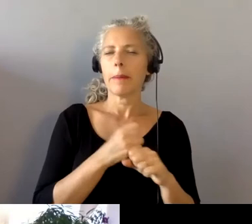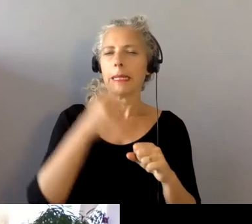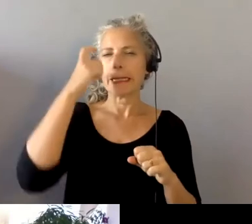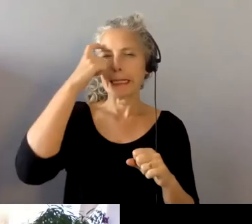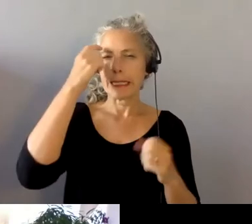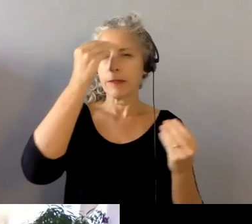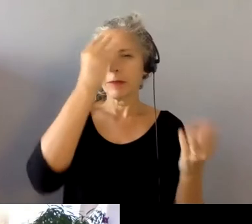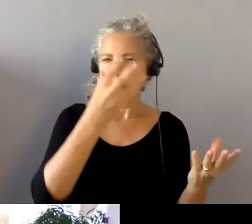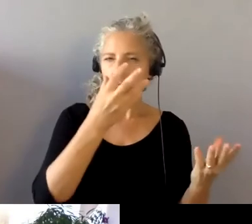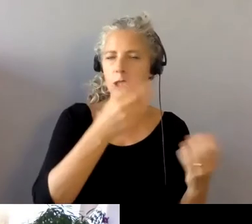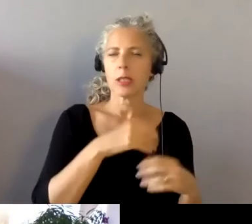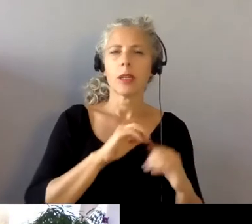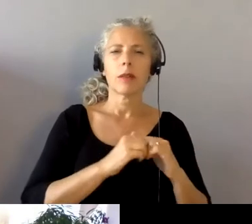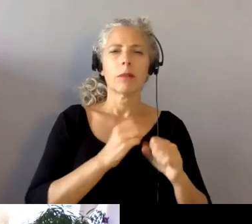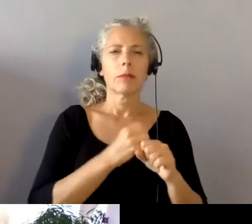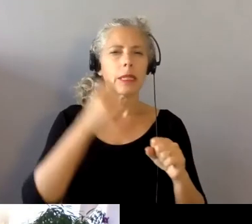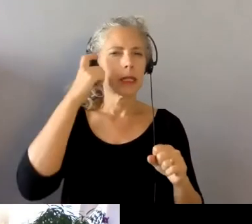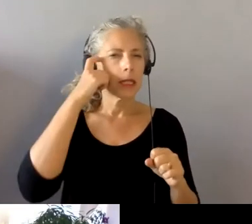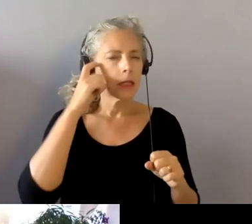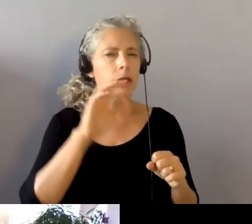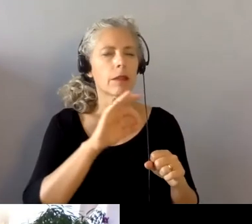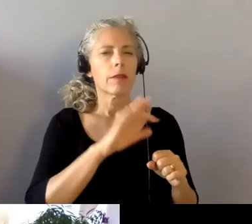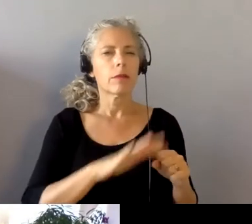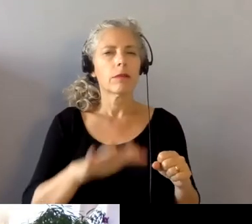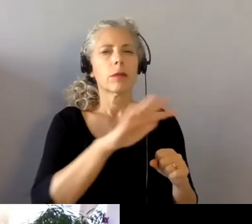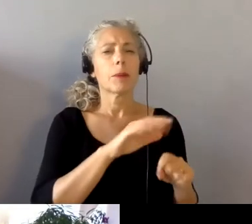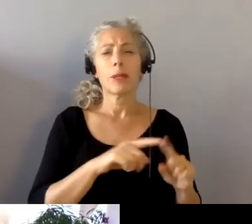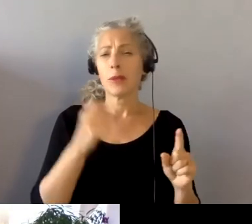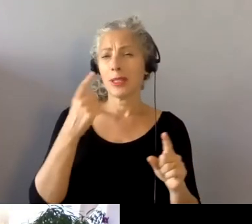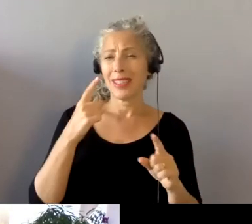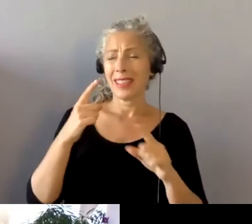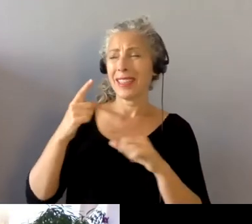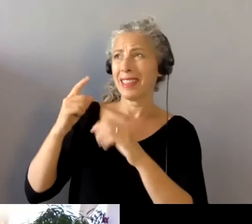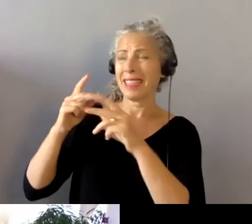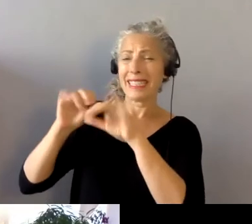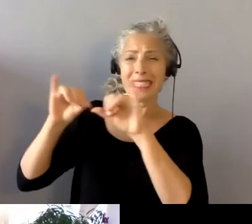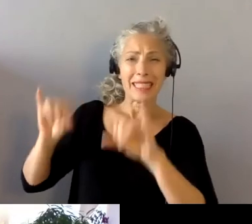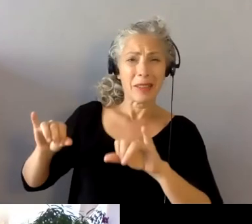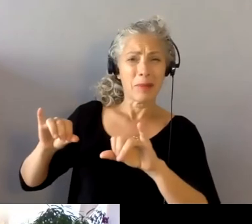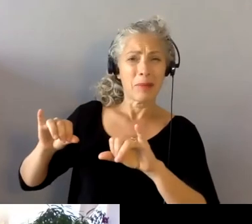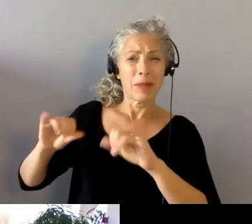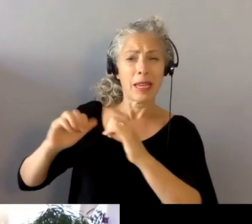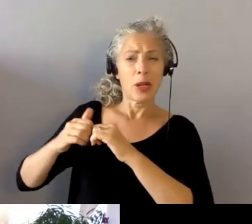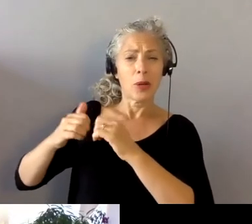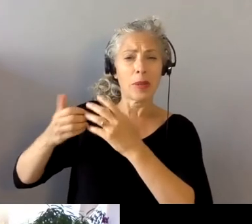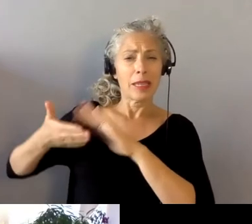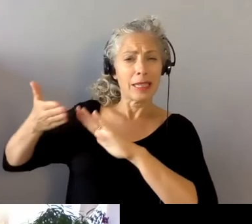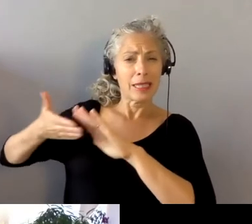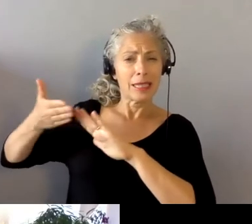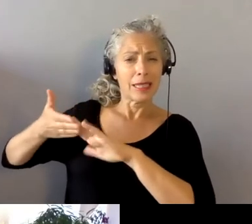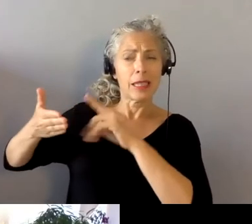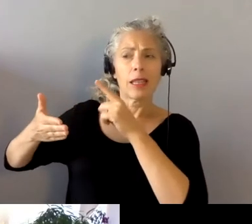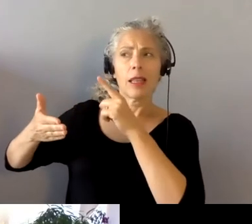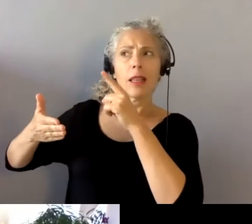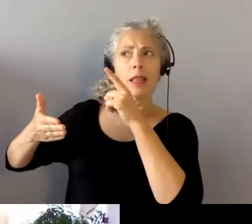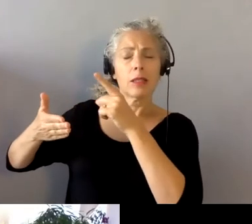information. But to really understand the machinations of those systems helps in like finding places where there are gaps in those